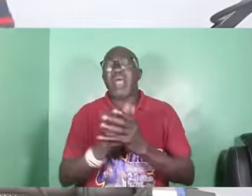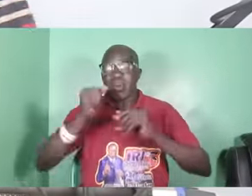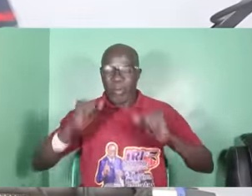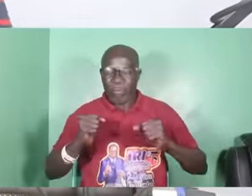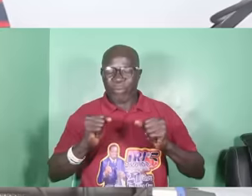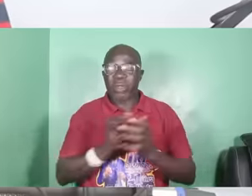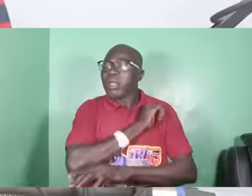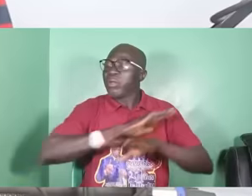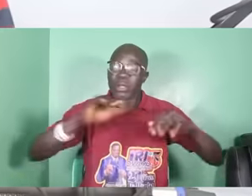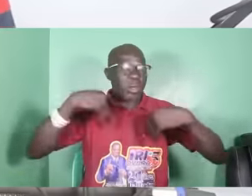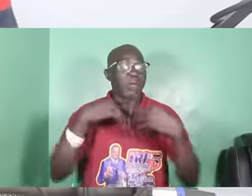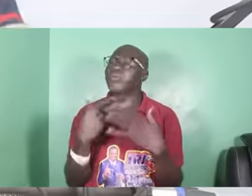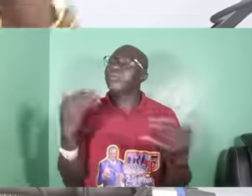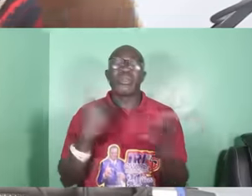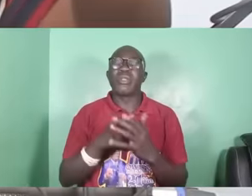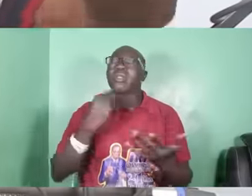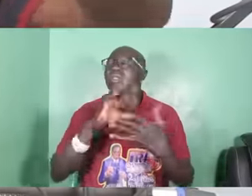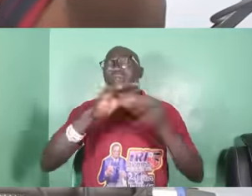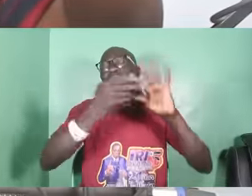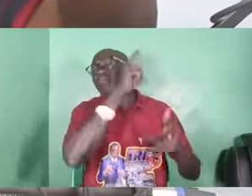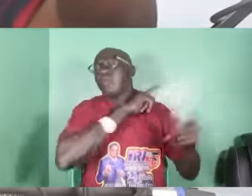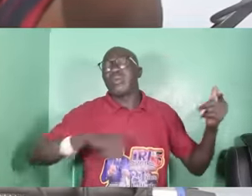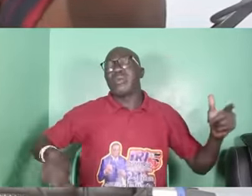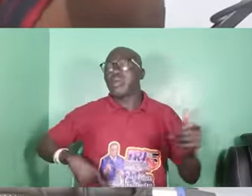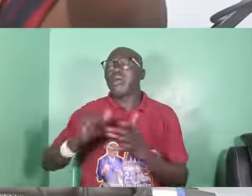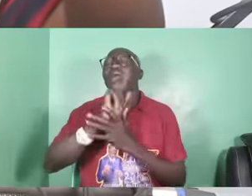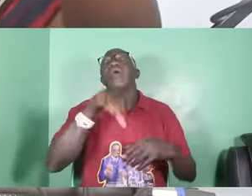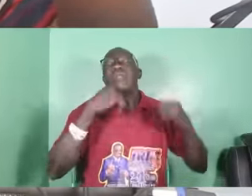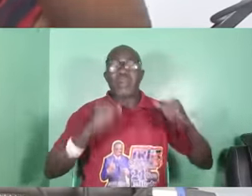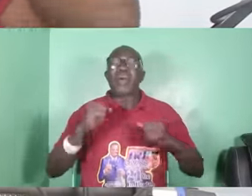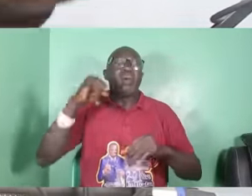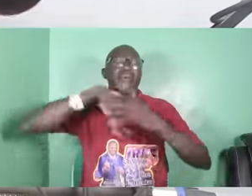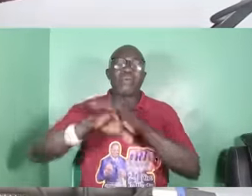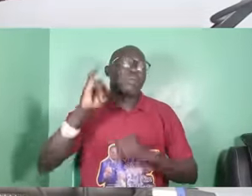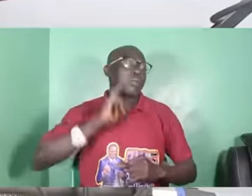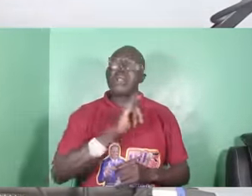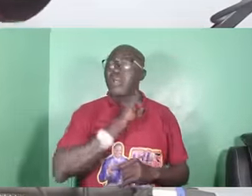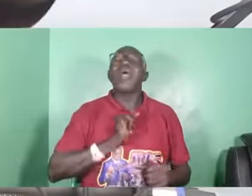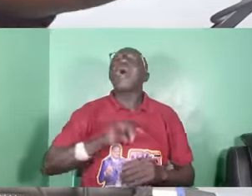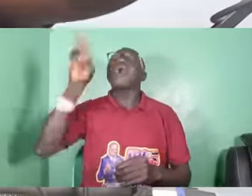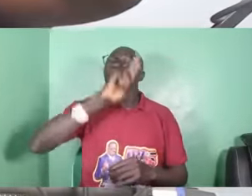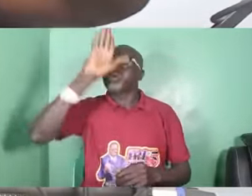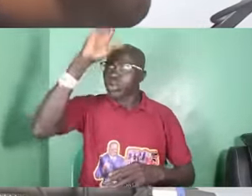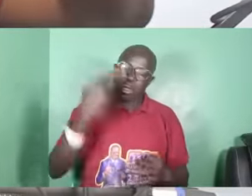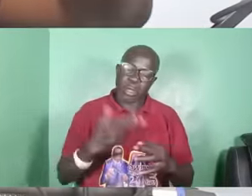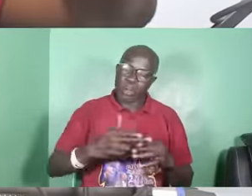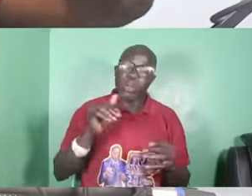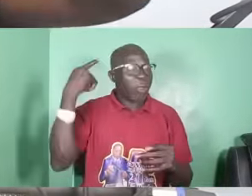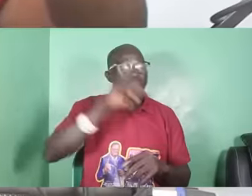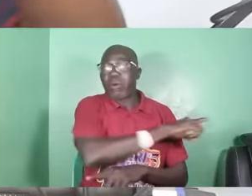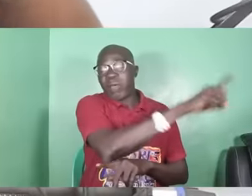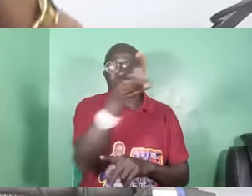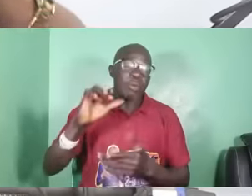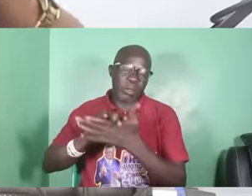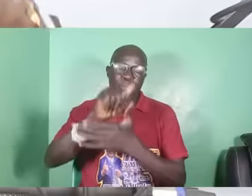as can avoid o ba se lagbara as can avoid e me awon wole the spirit of the prophet agbara is found in Israel mo fi oruko re gba I pray in your name gbo gbe